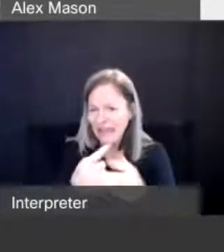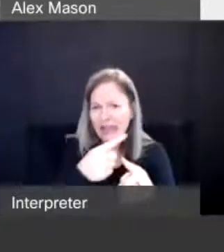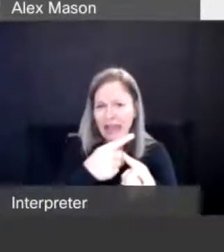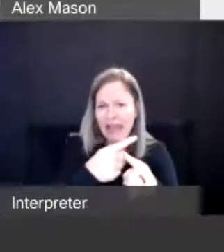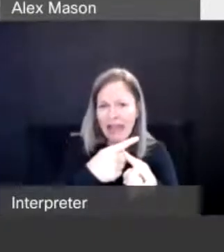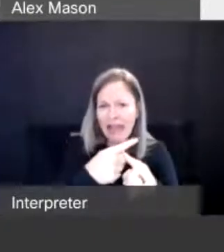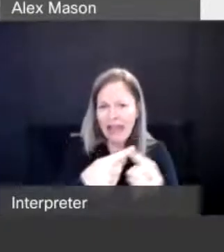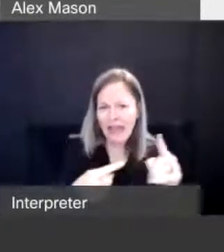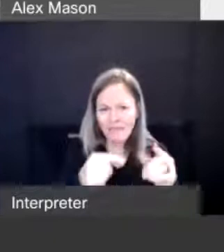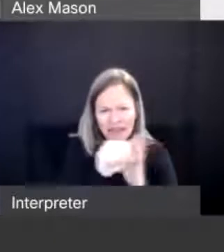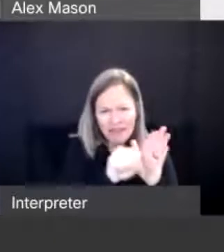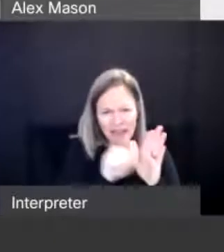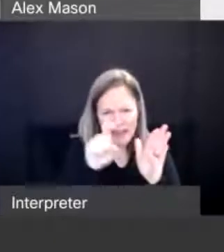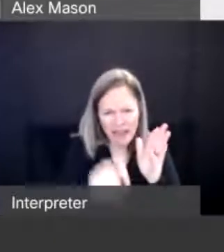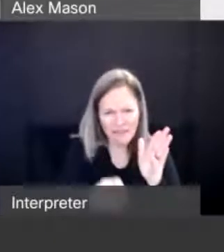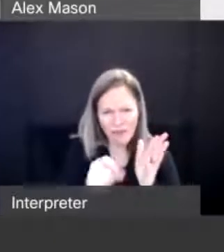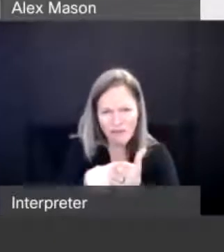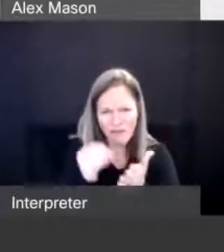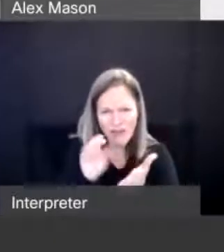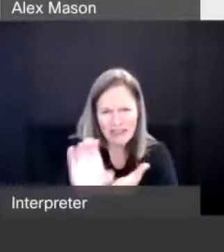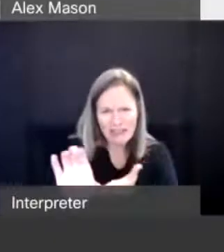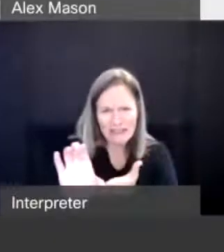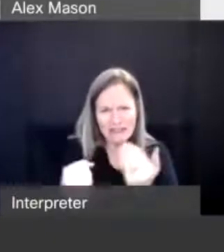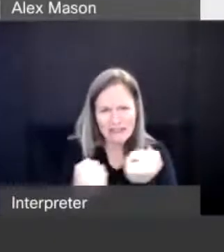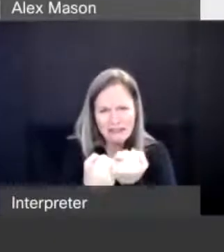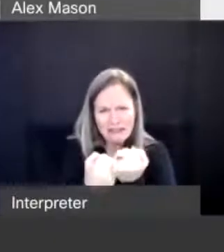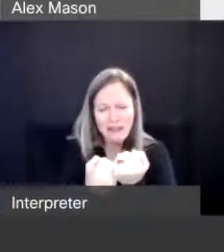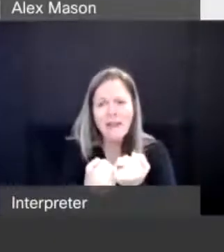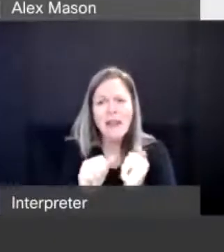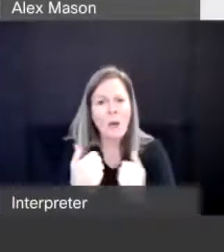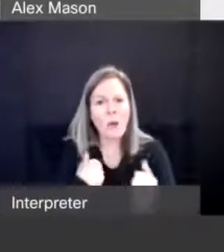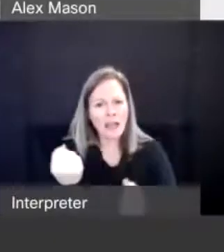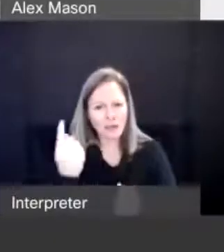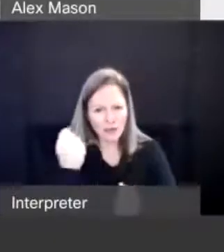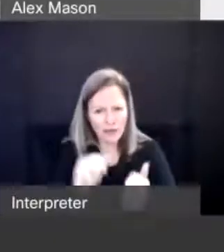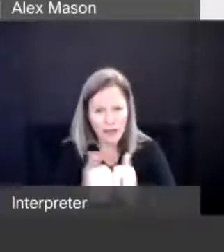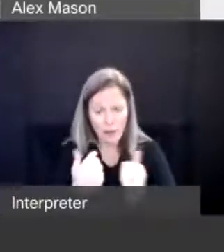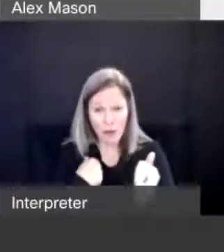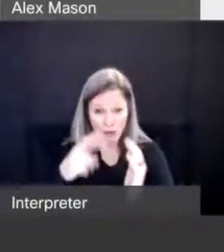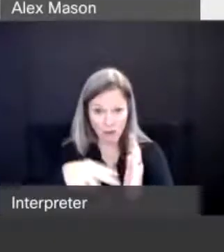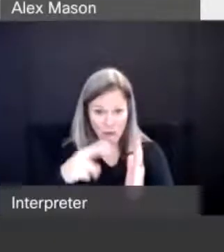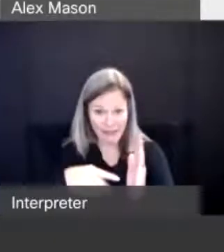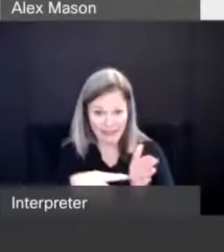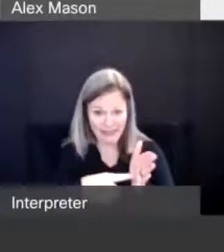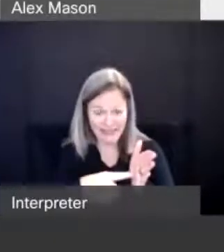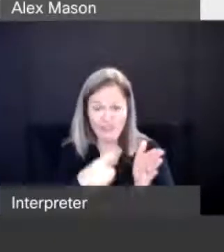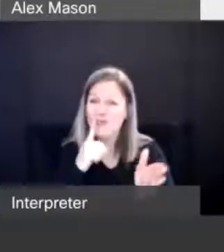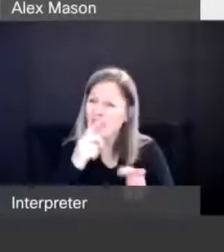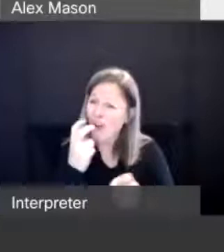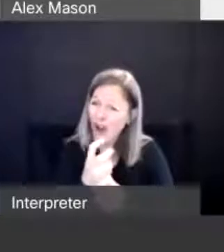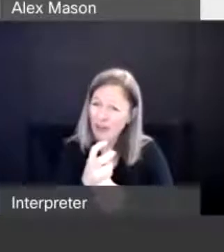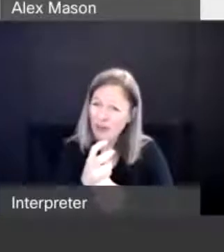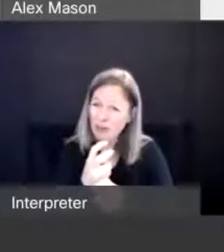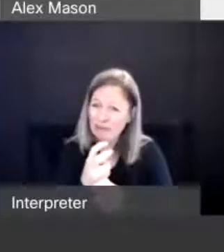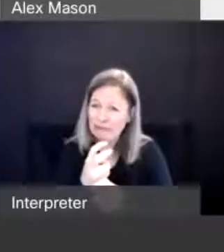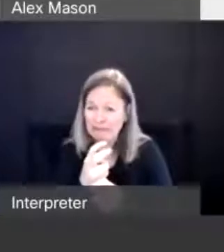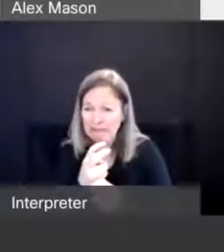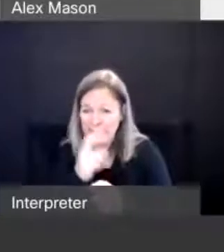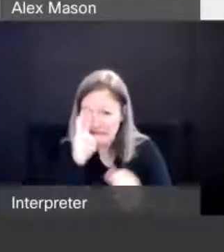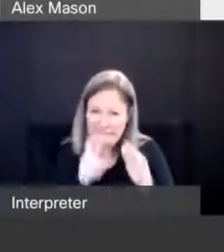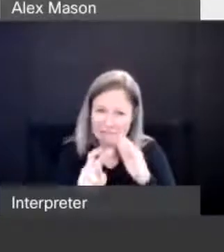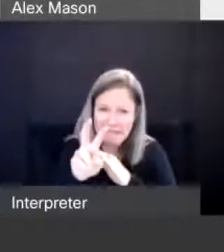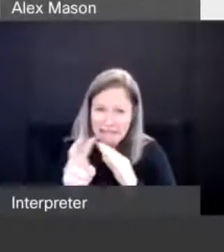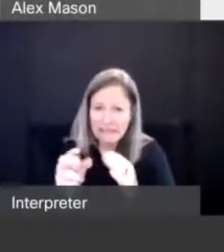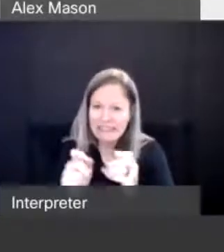this. The way I understand it and the way I've read this is it's really hard to gauge the exact dollar amount that it would cost the